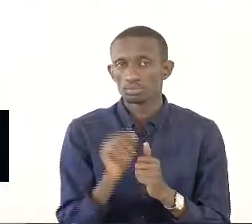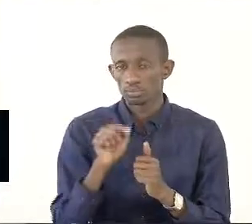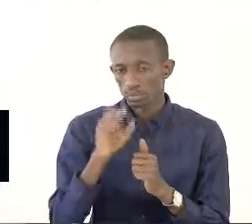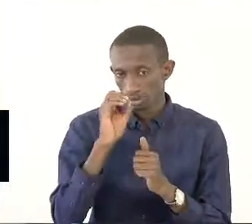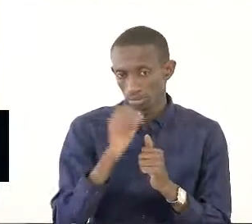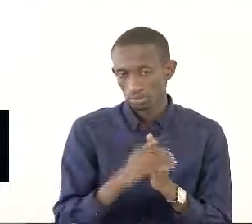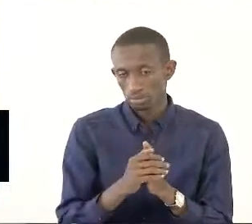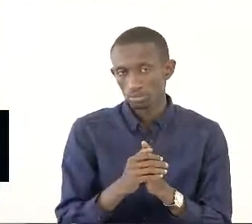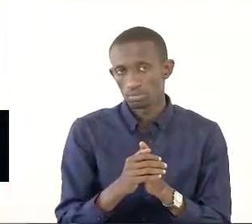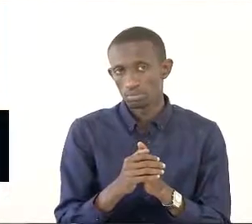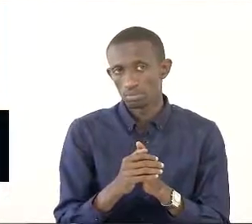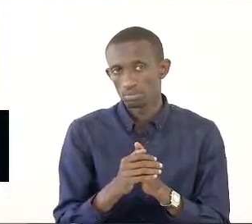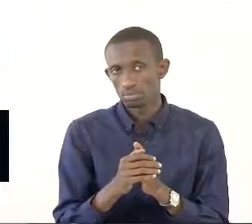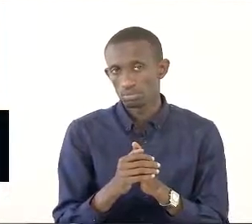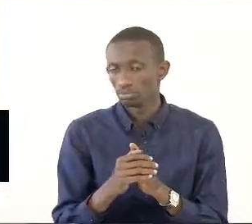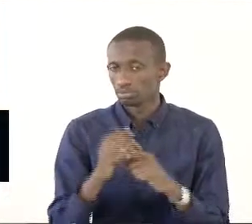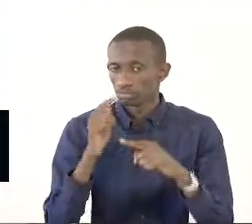over divided by